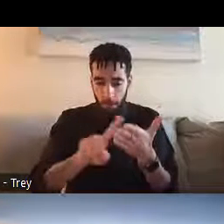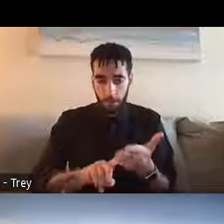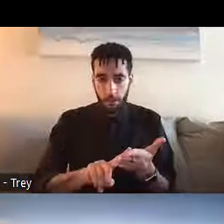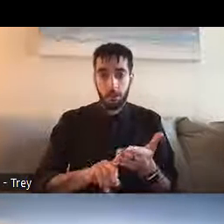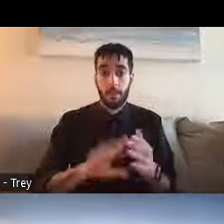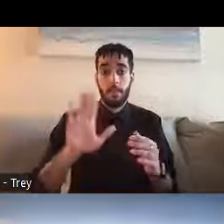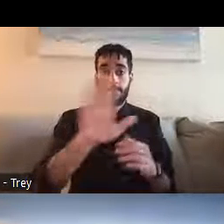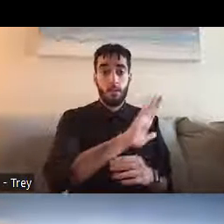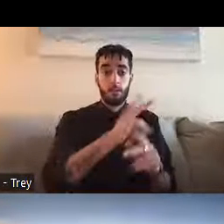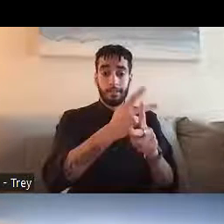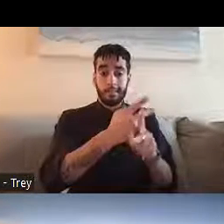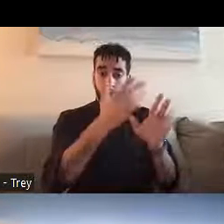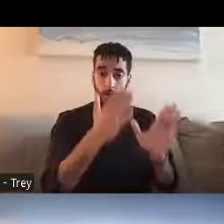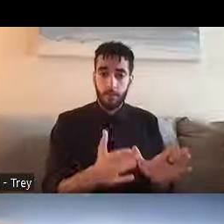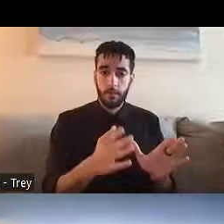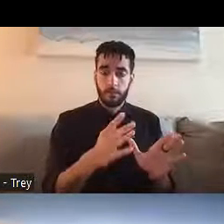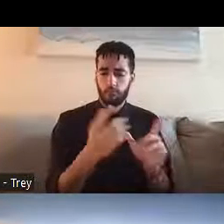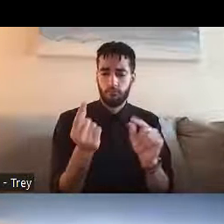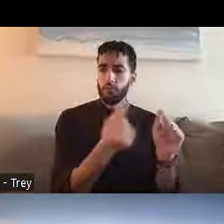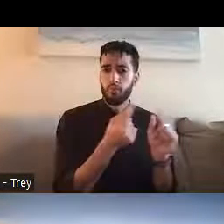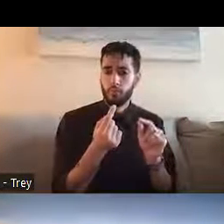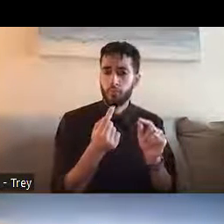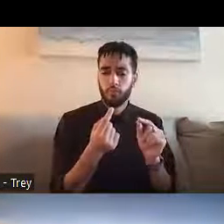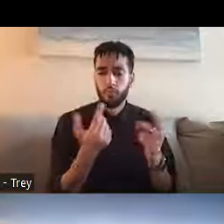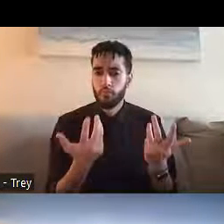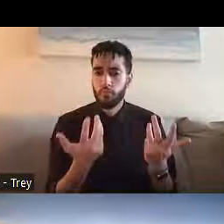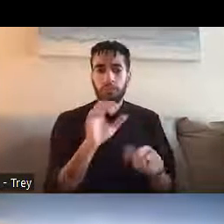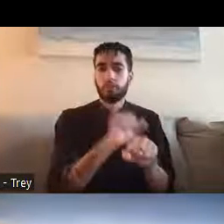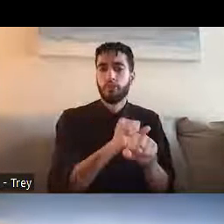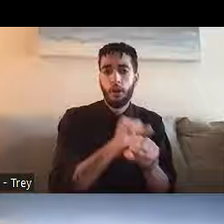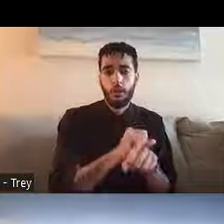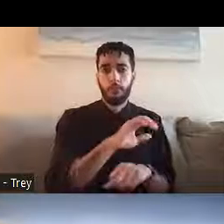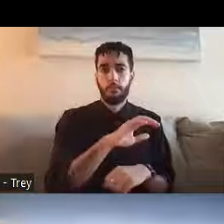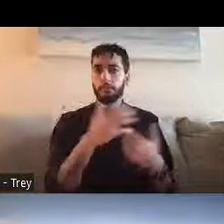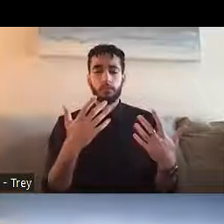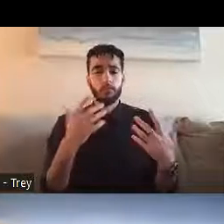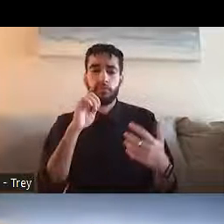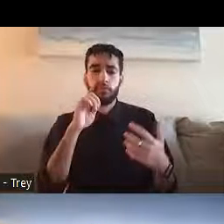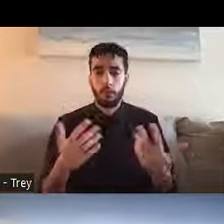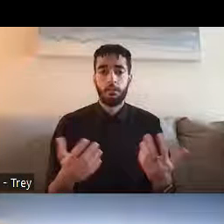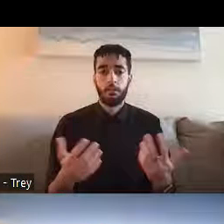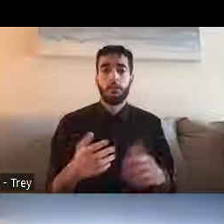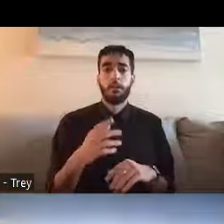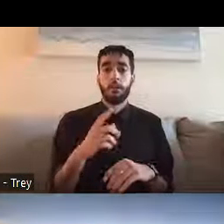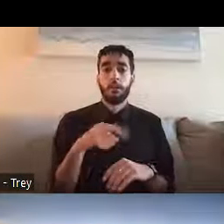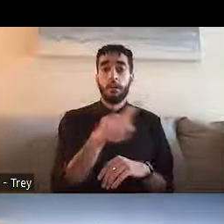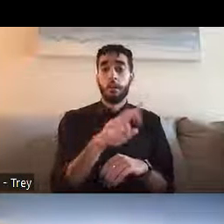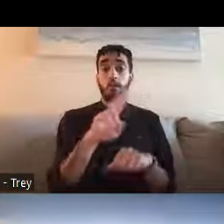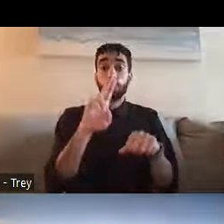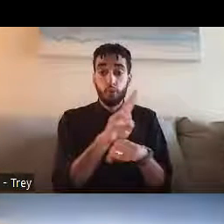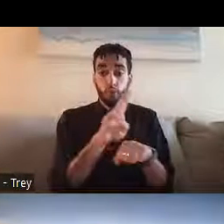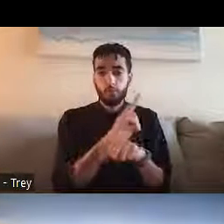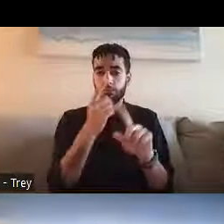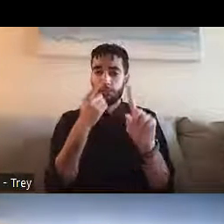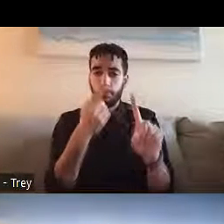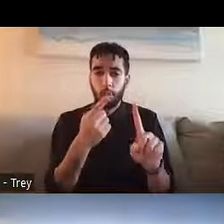doing medical or nursing tasks, whether the person has memory or behavior problems, healthcare use for the caregiver and care recipient,